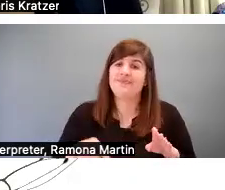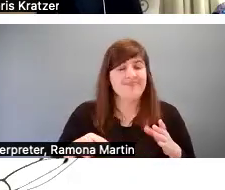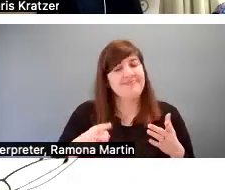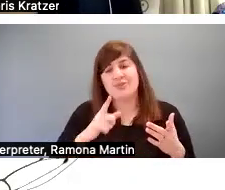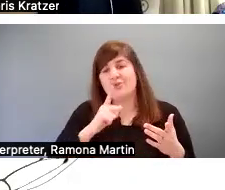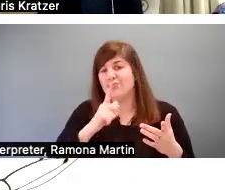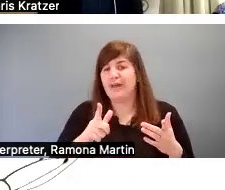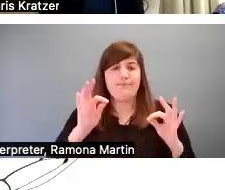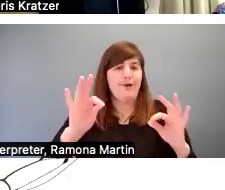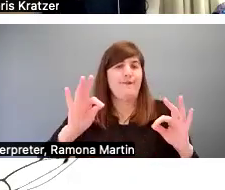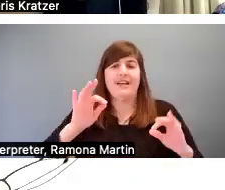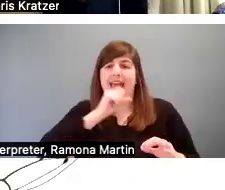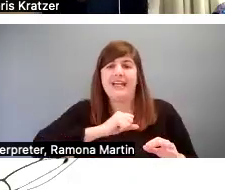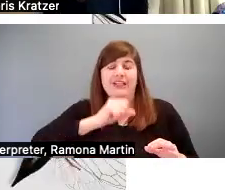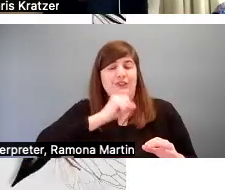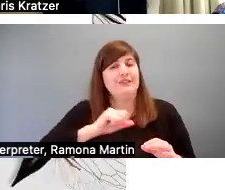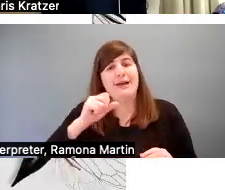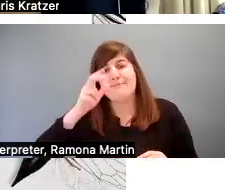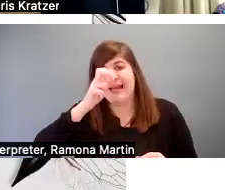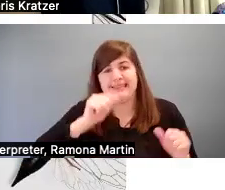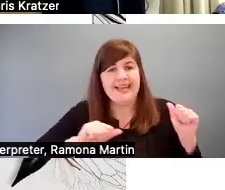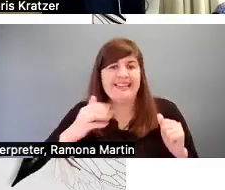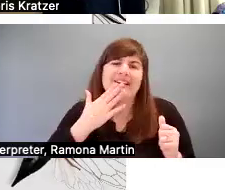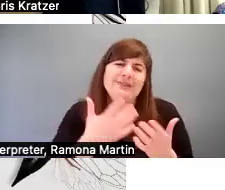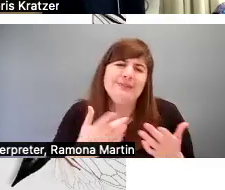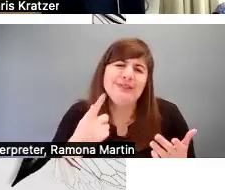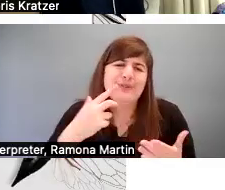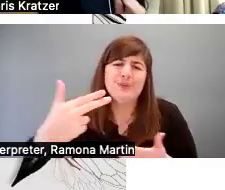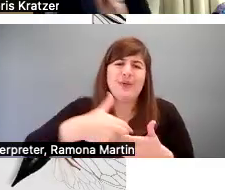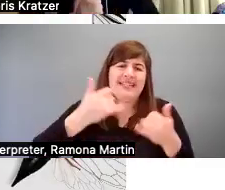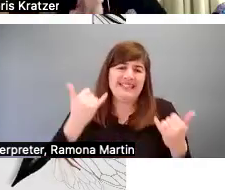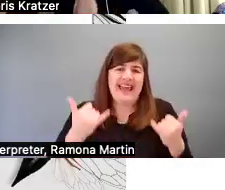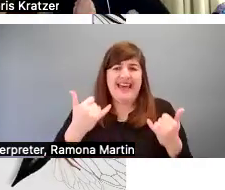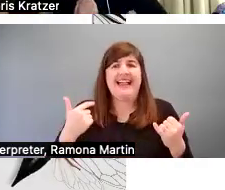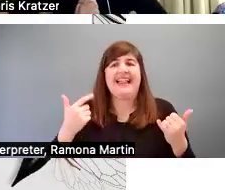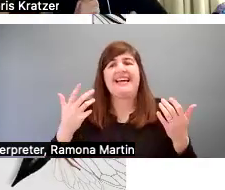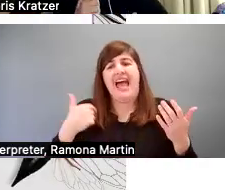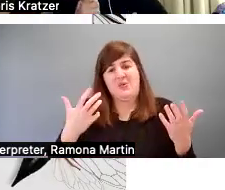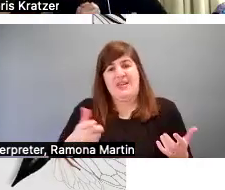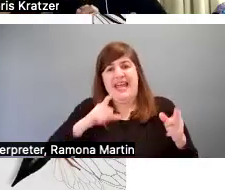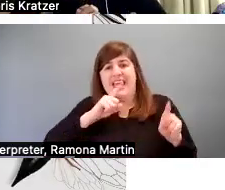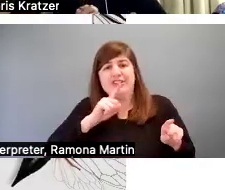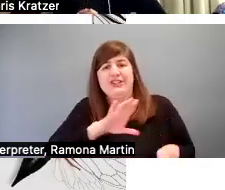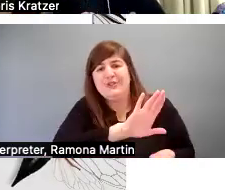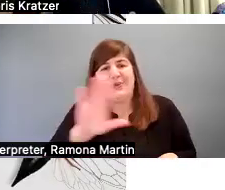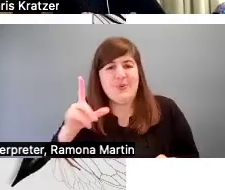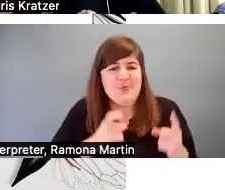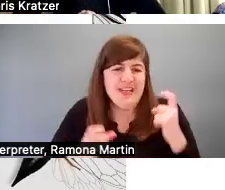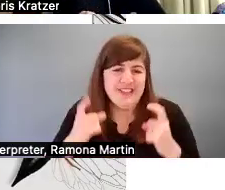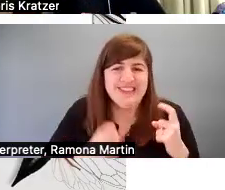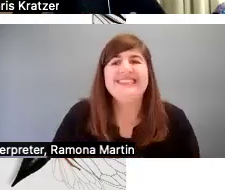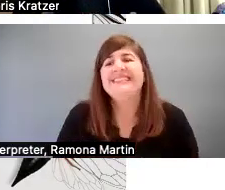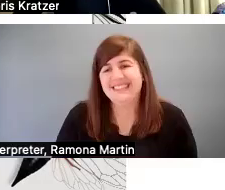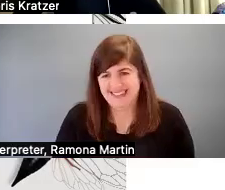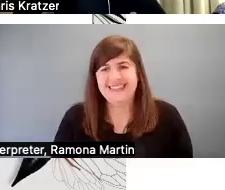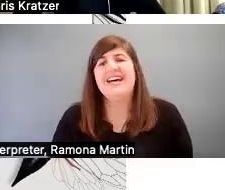science. And with that, thank you so much for joining me today to talk about bugs, and let's answer some questions. All right, thank you